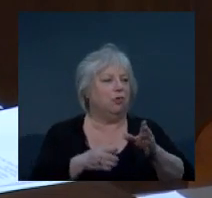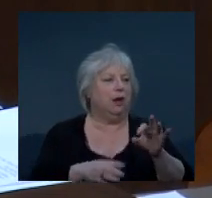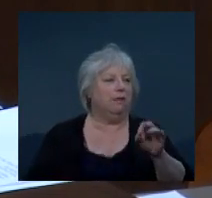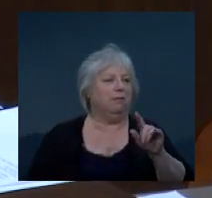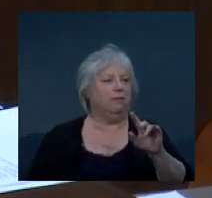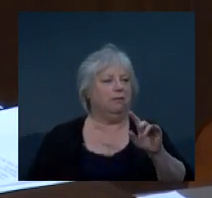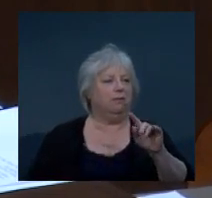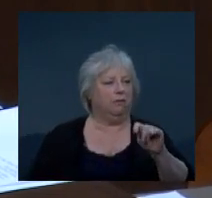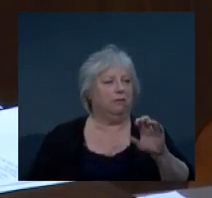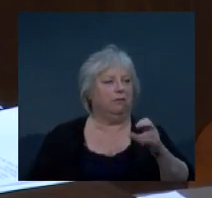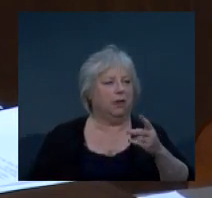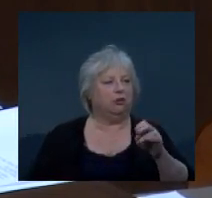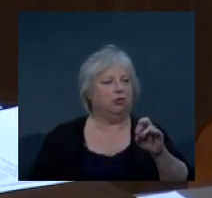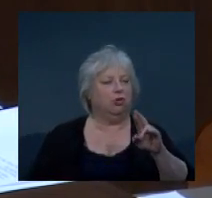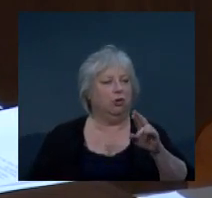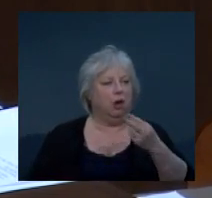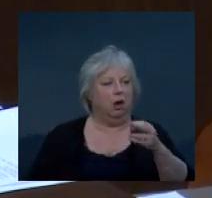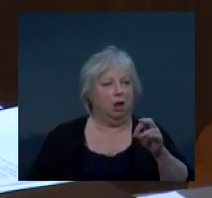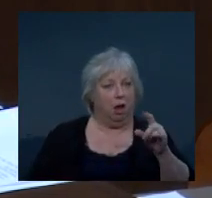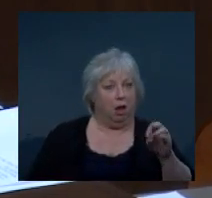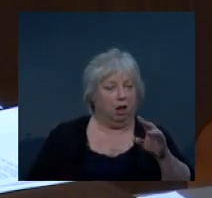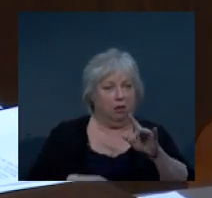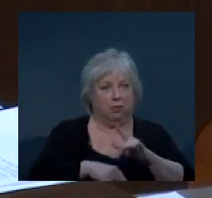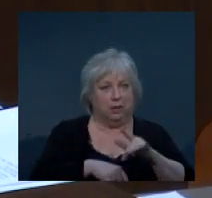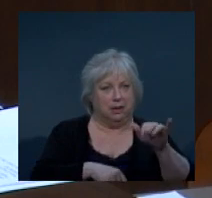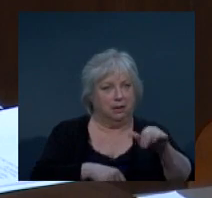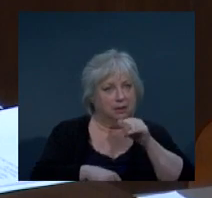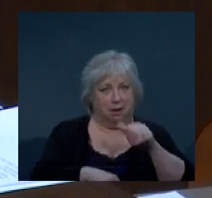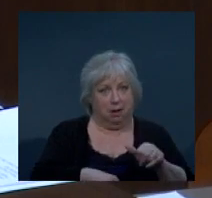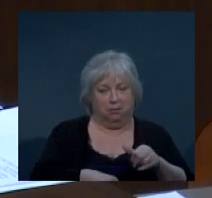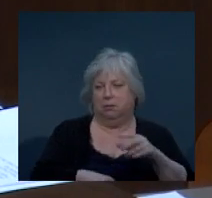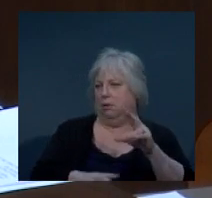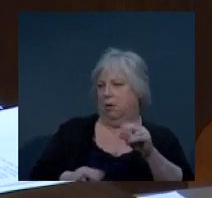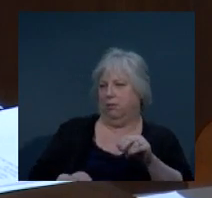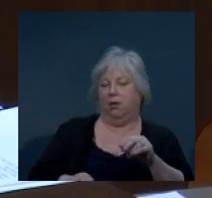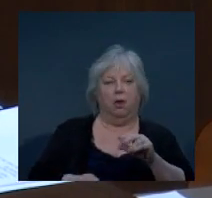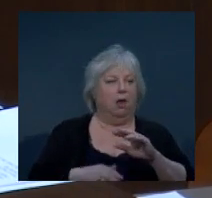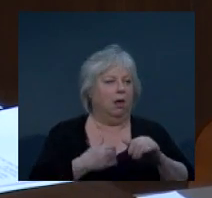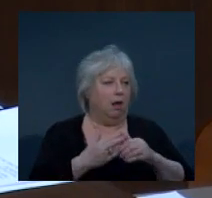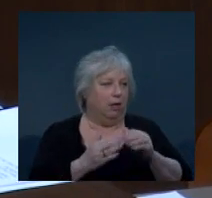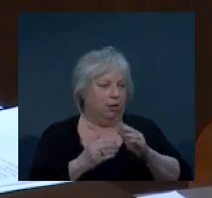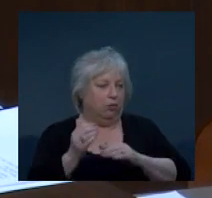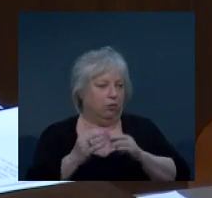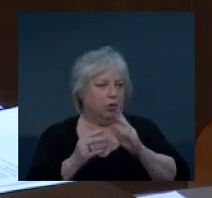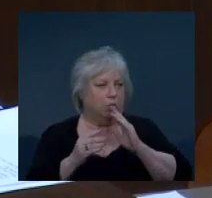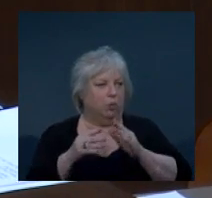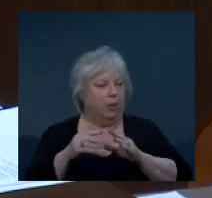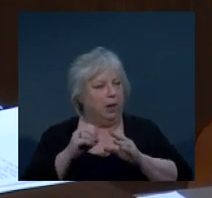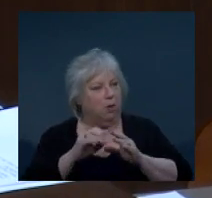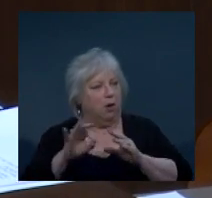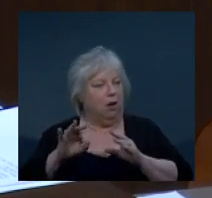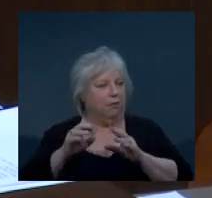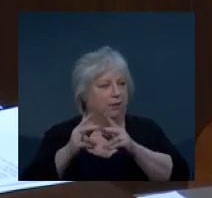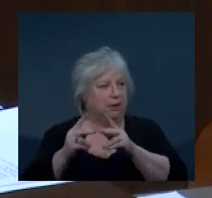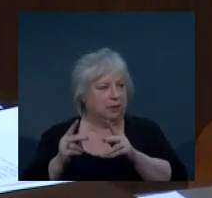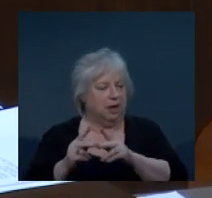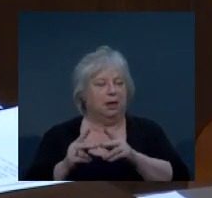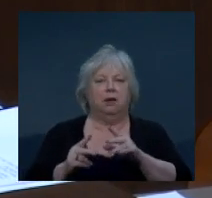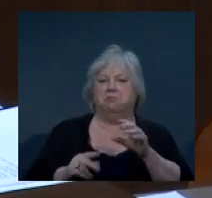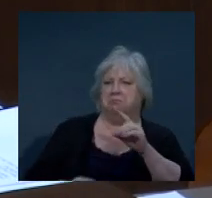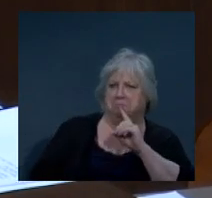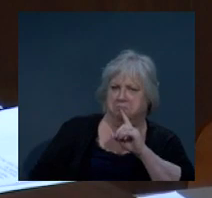Fletcher Hollow, you're not going to touch it? No. Okay. All the construction will be off-site of Fletcher